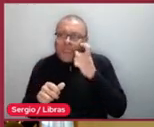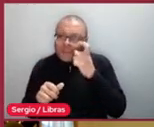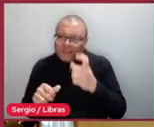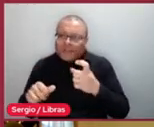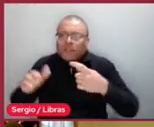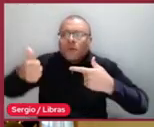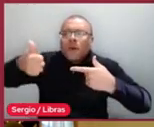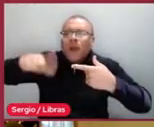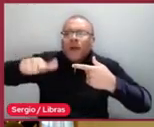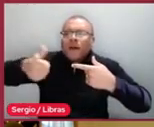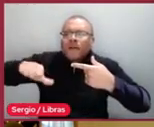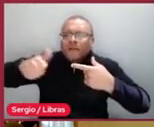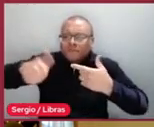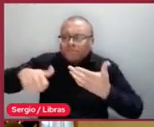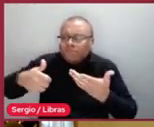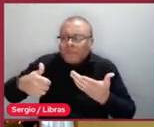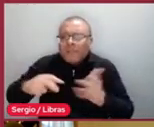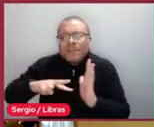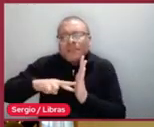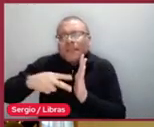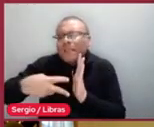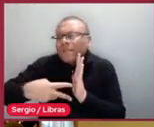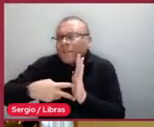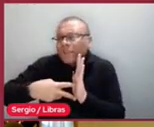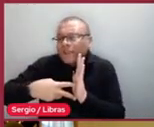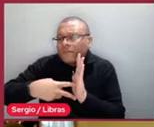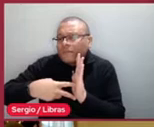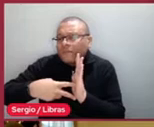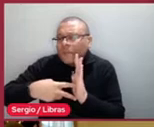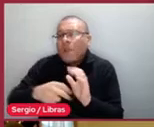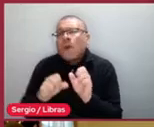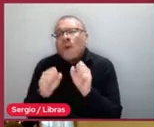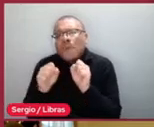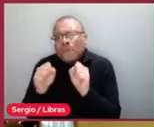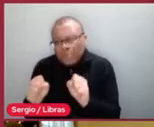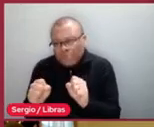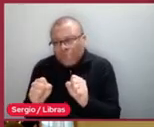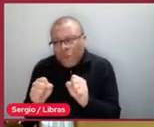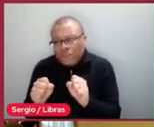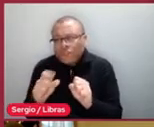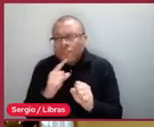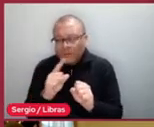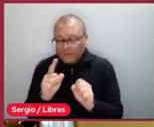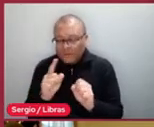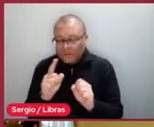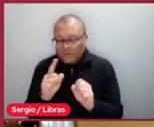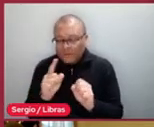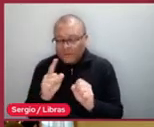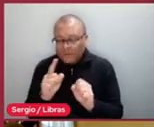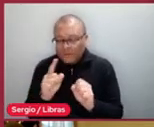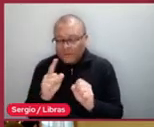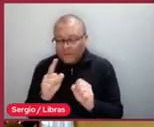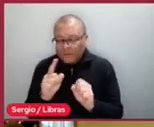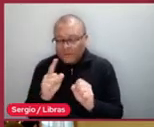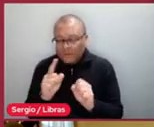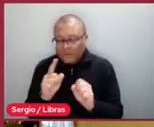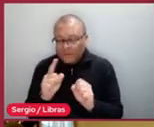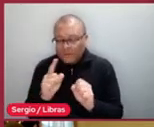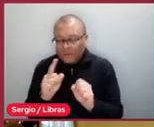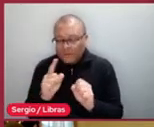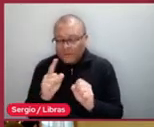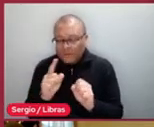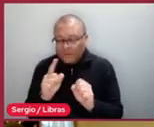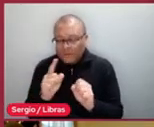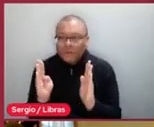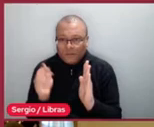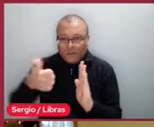validates numericality means that age can be a string. And if it is a string, it will try